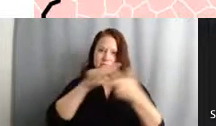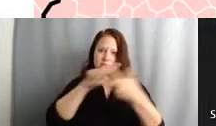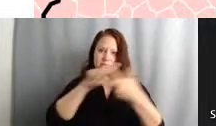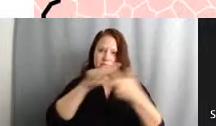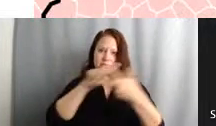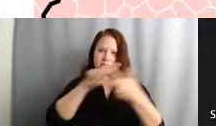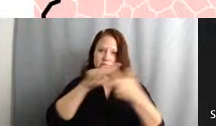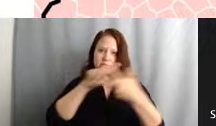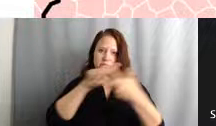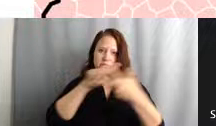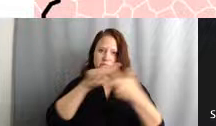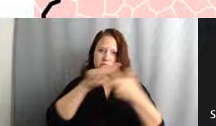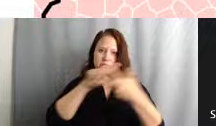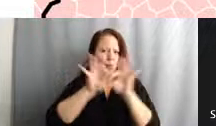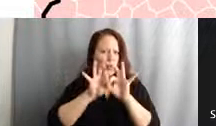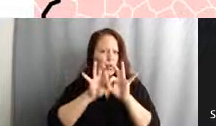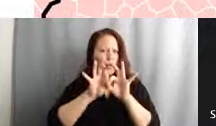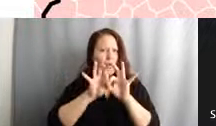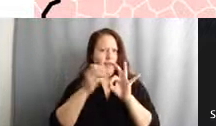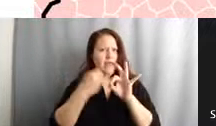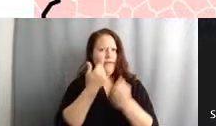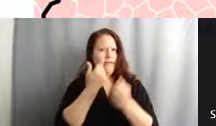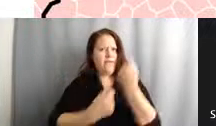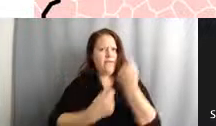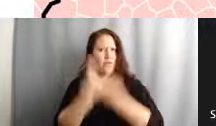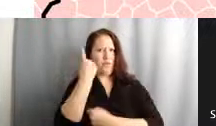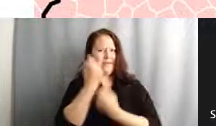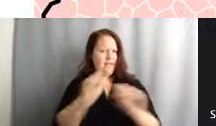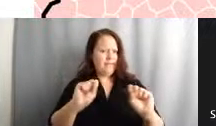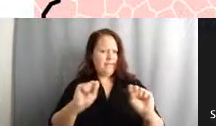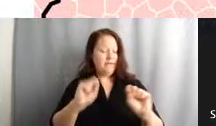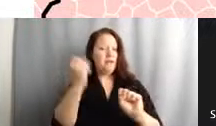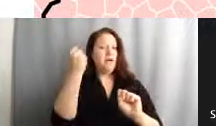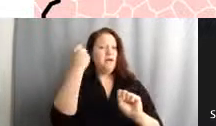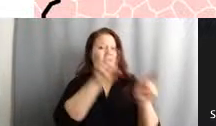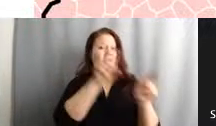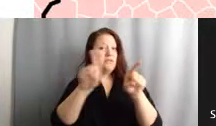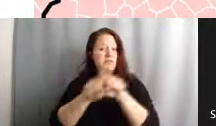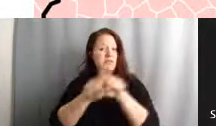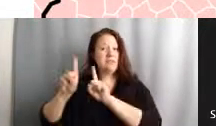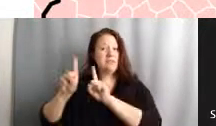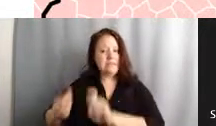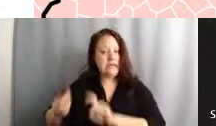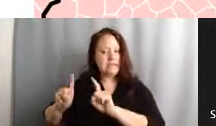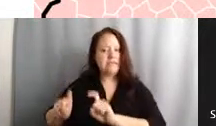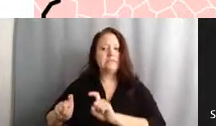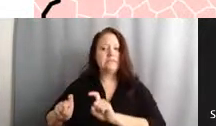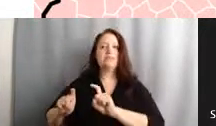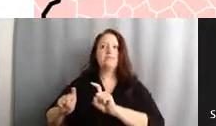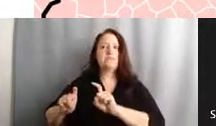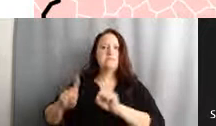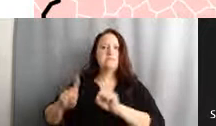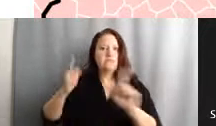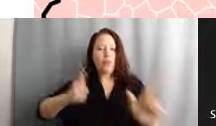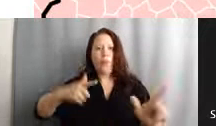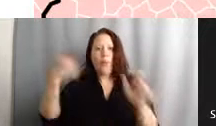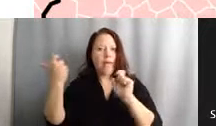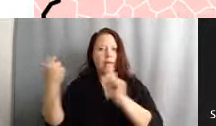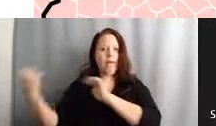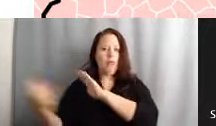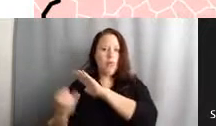critical to keep everyone safe. And the testing also, by testing and rapidly quarantining people, that